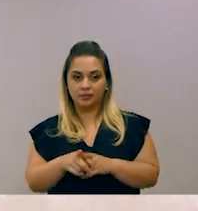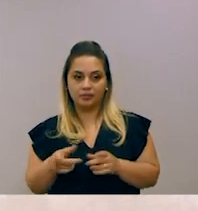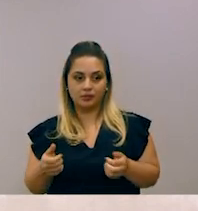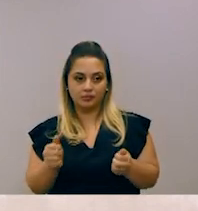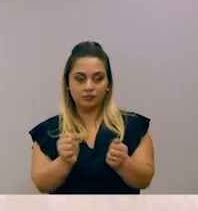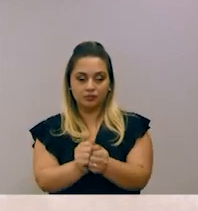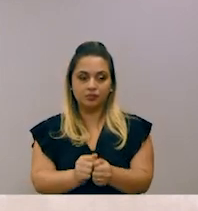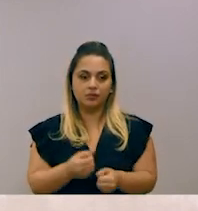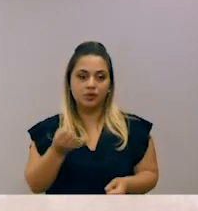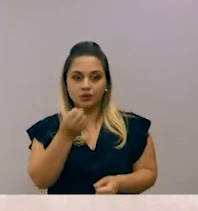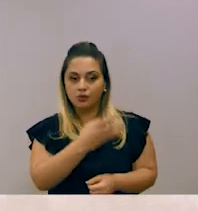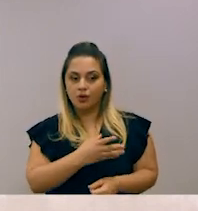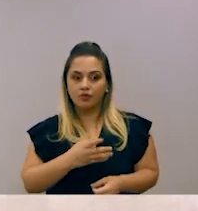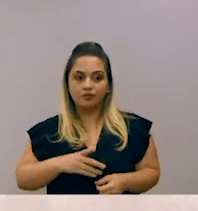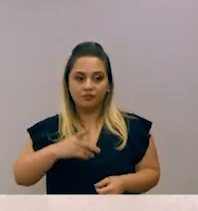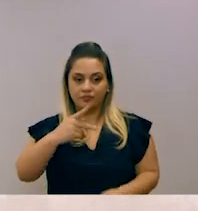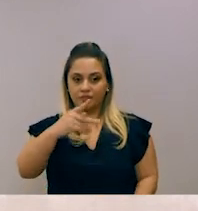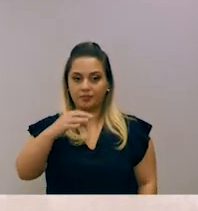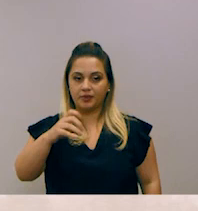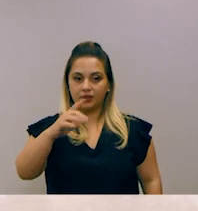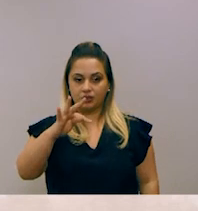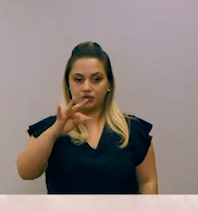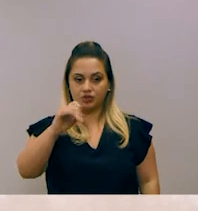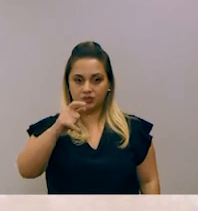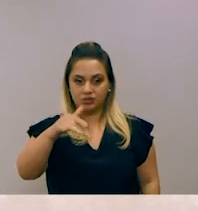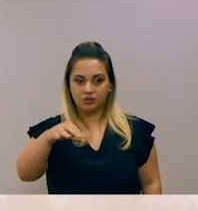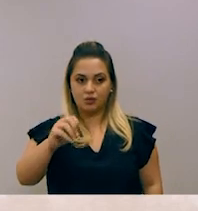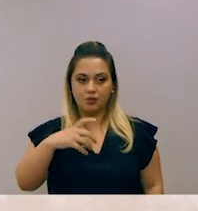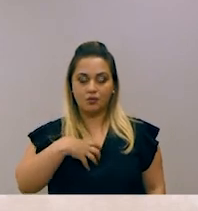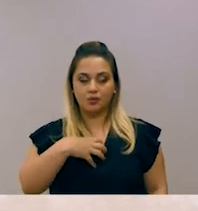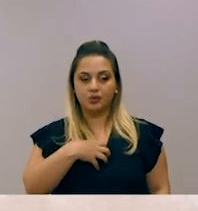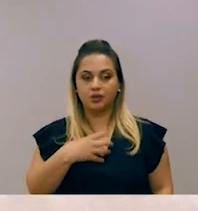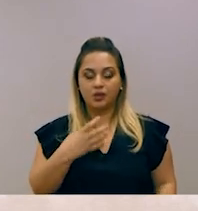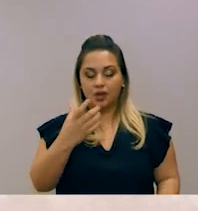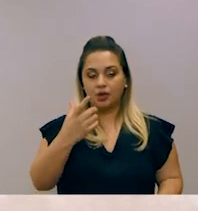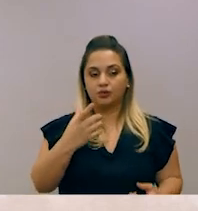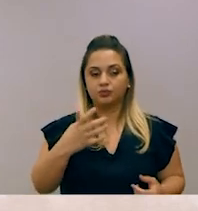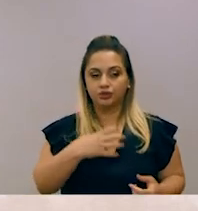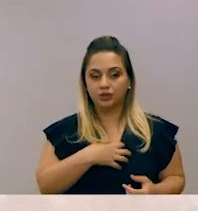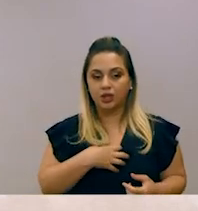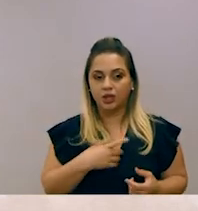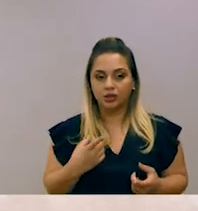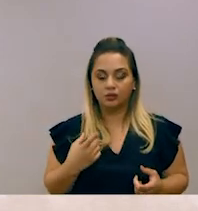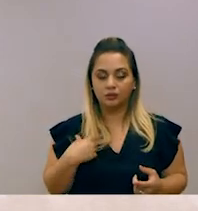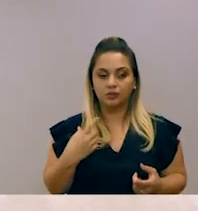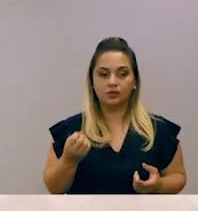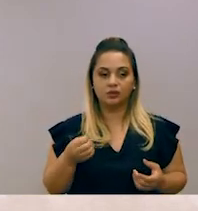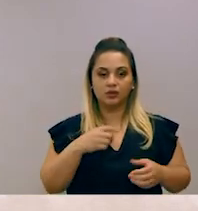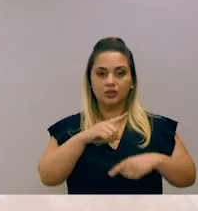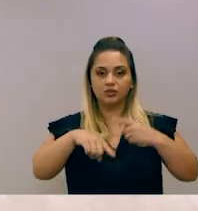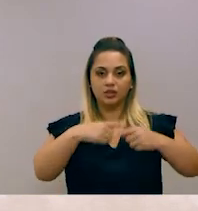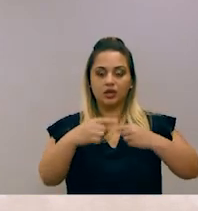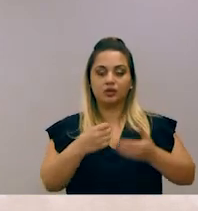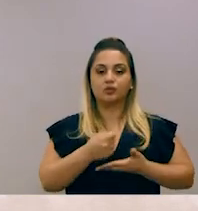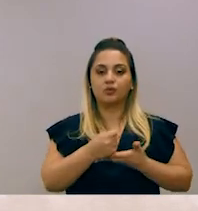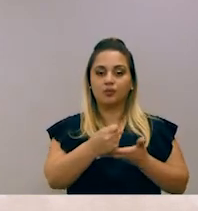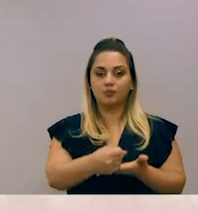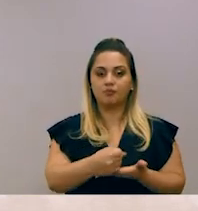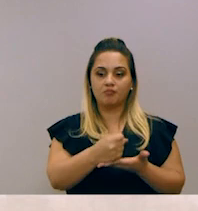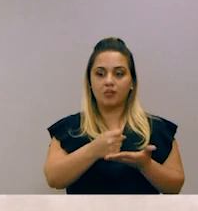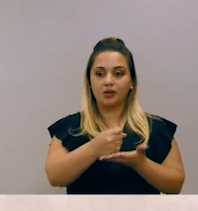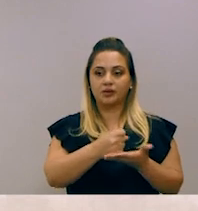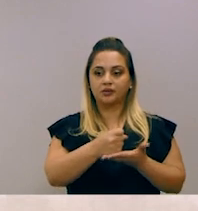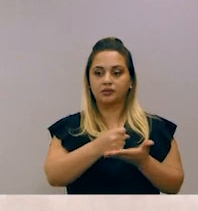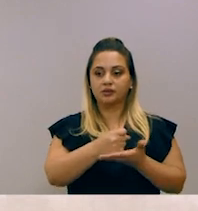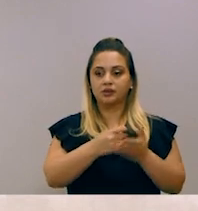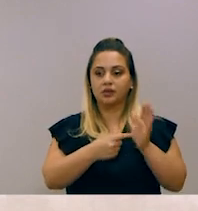in the creation of a new initial petition. The session models can be generated based on